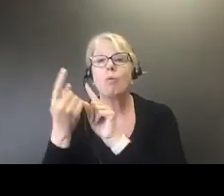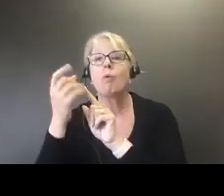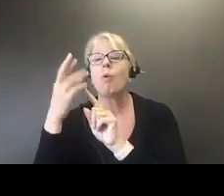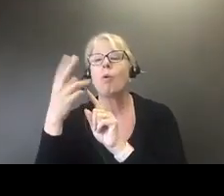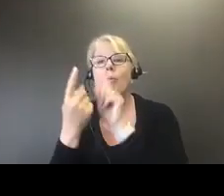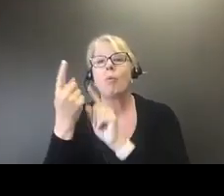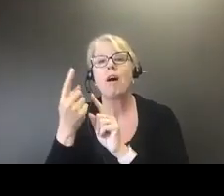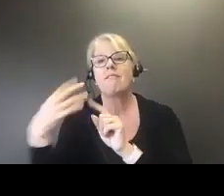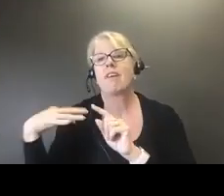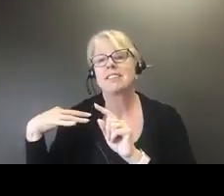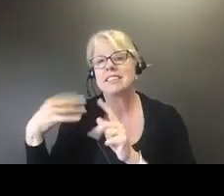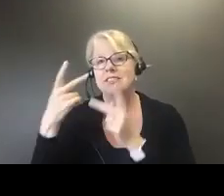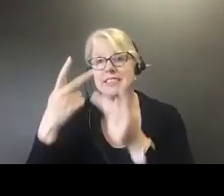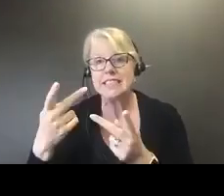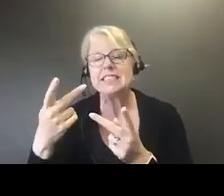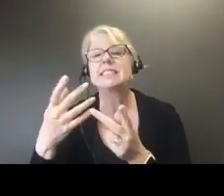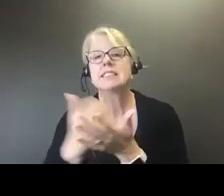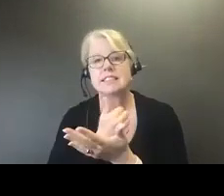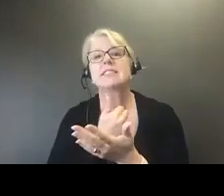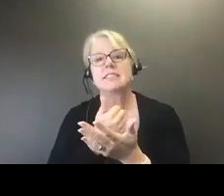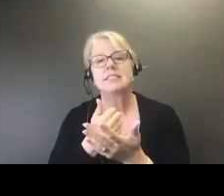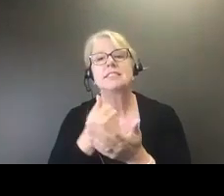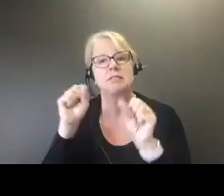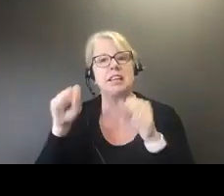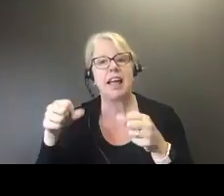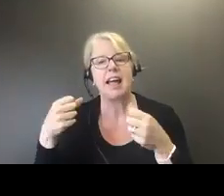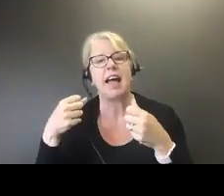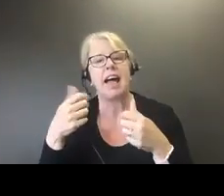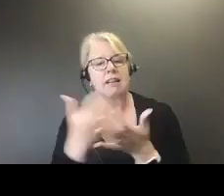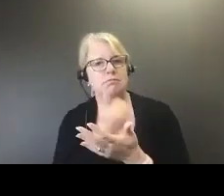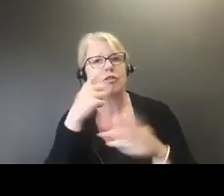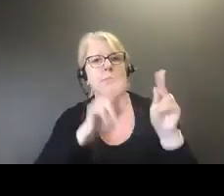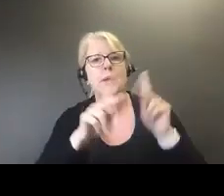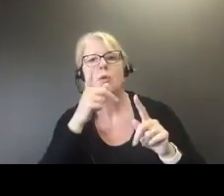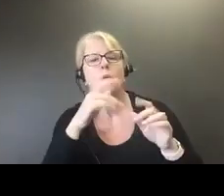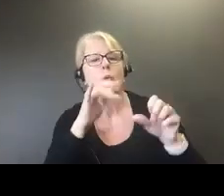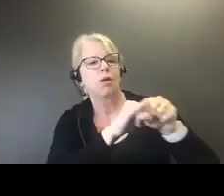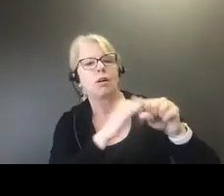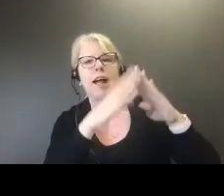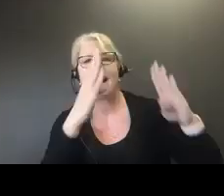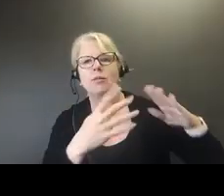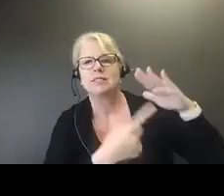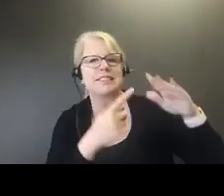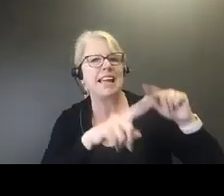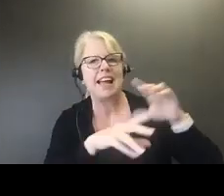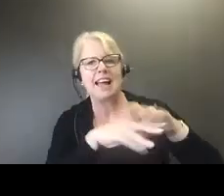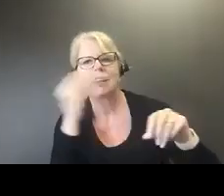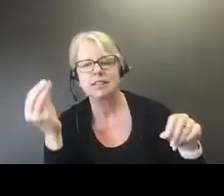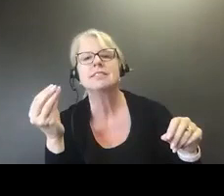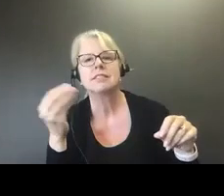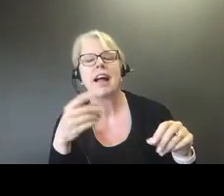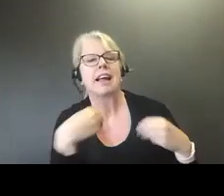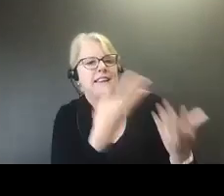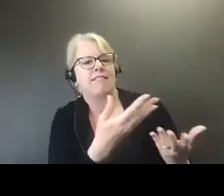visits. And it can be efficacious in housebound individuals, and certainly subjectively the individuals feel